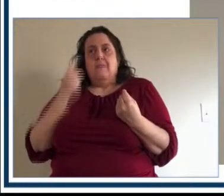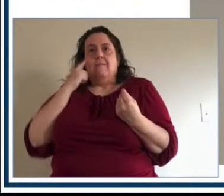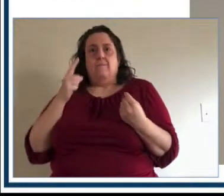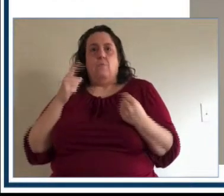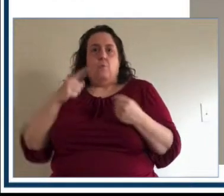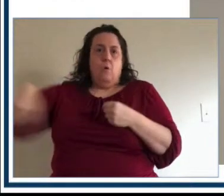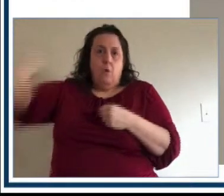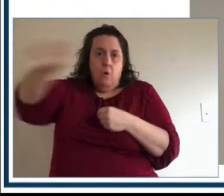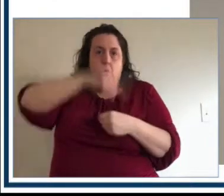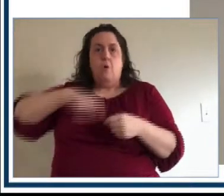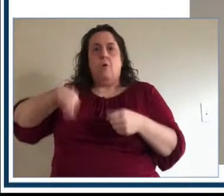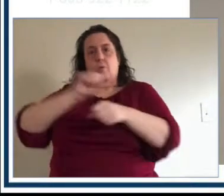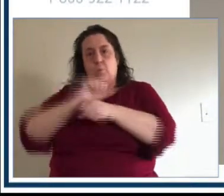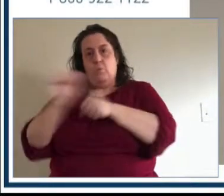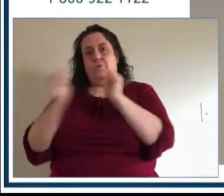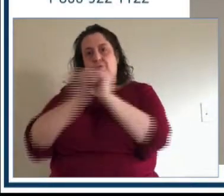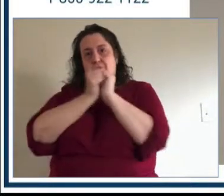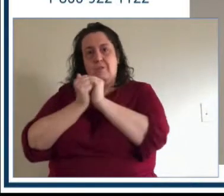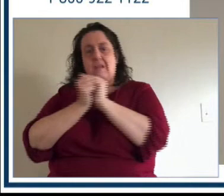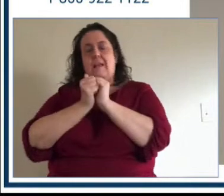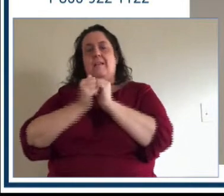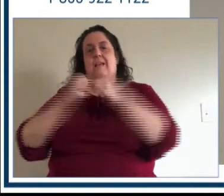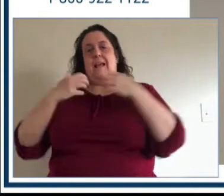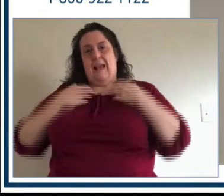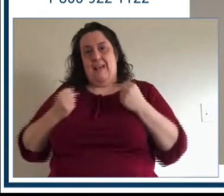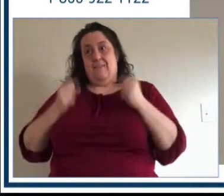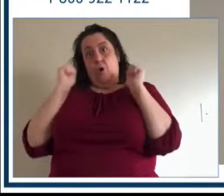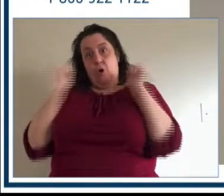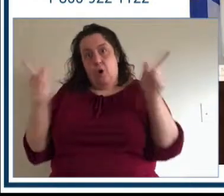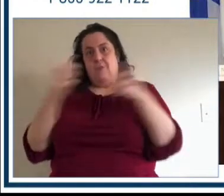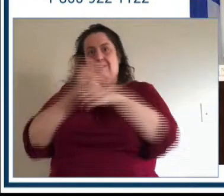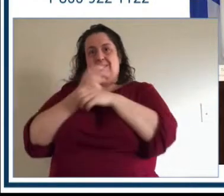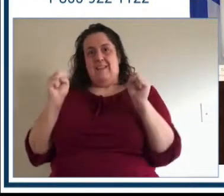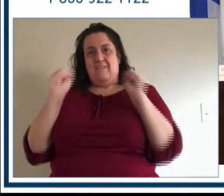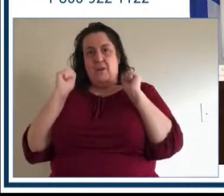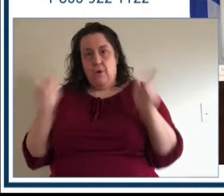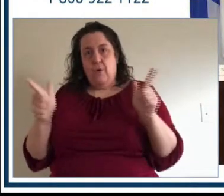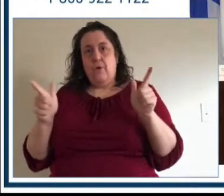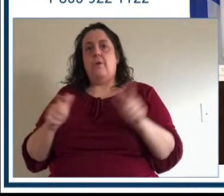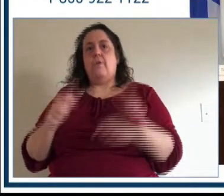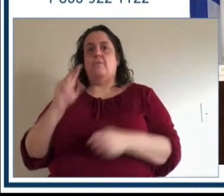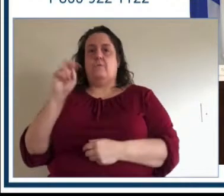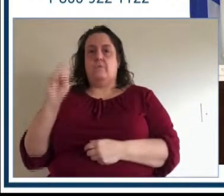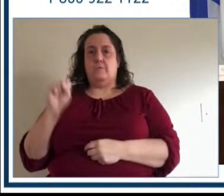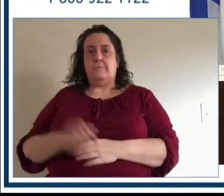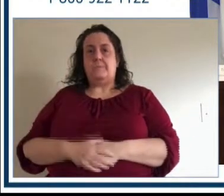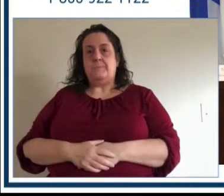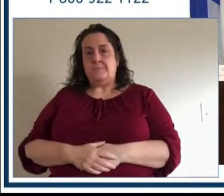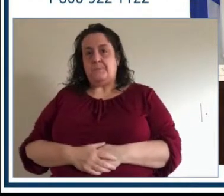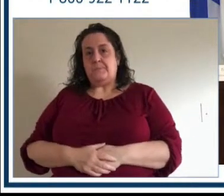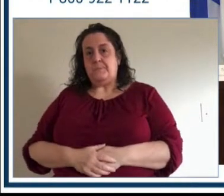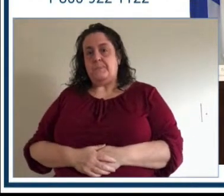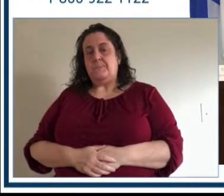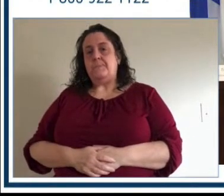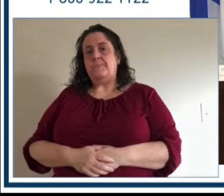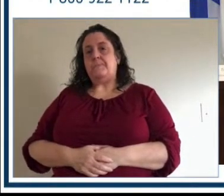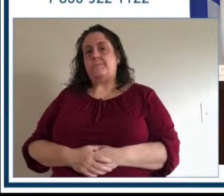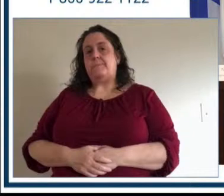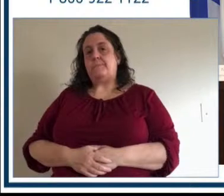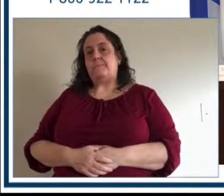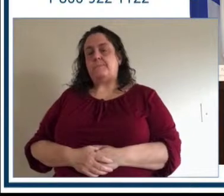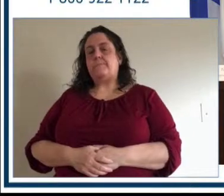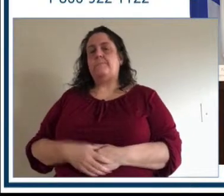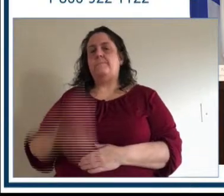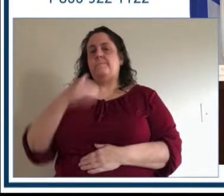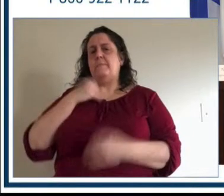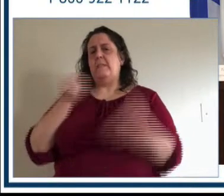collective common health and safety. Marla. Thank you so much. We do have a number of reporters on the line, but